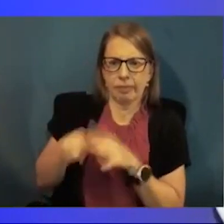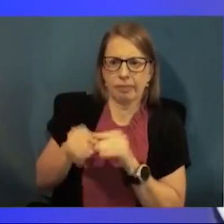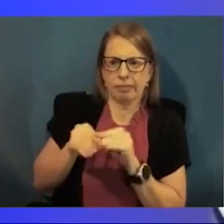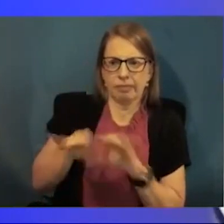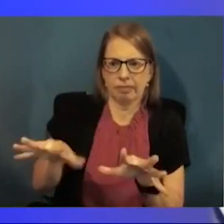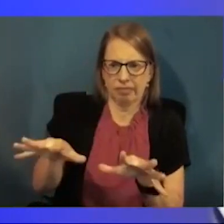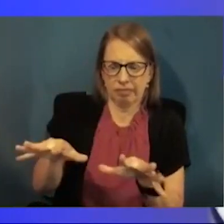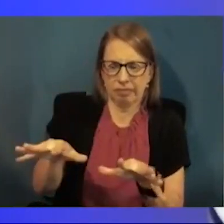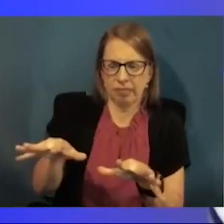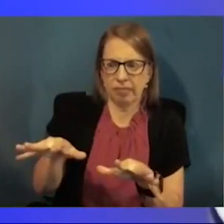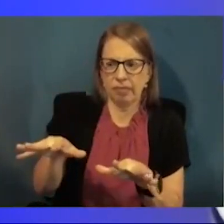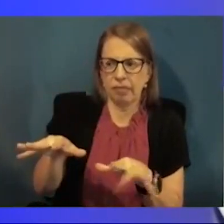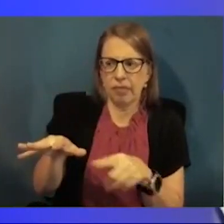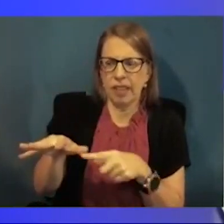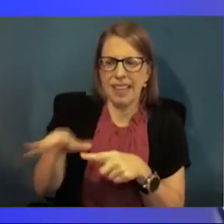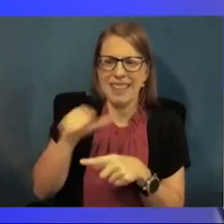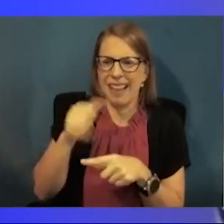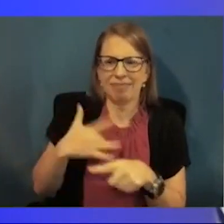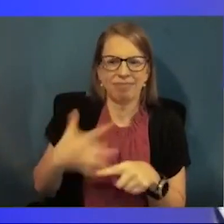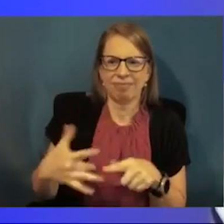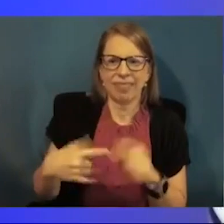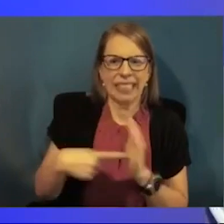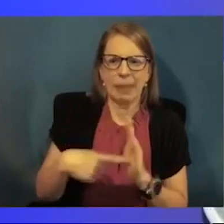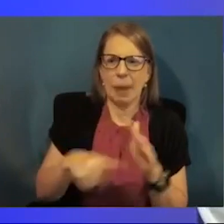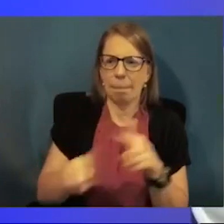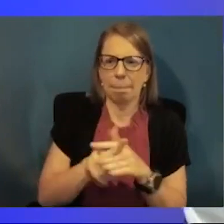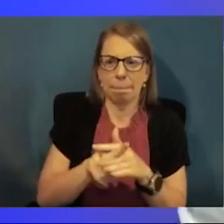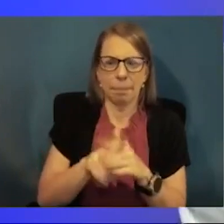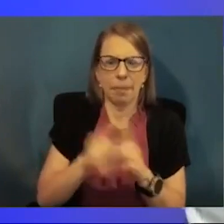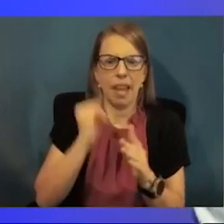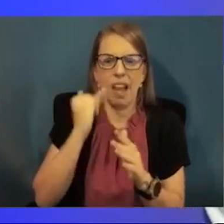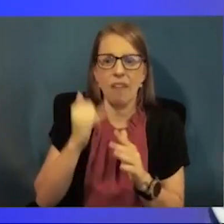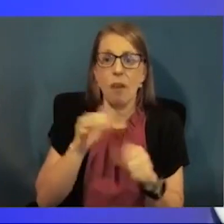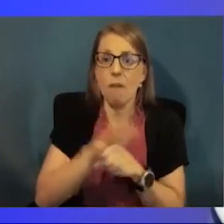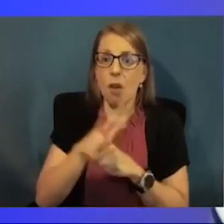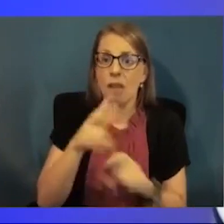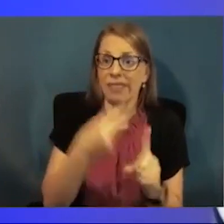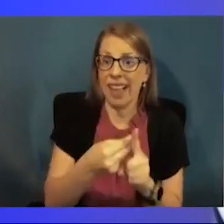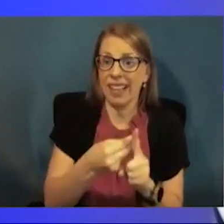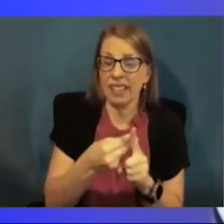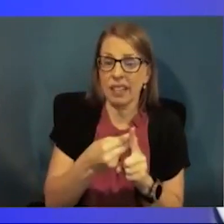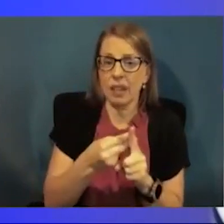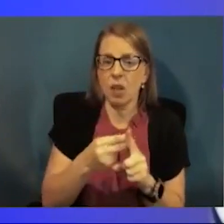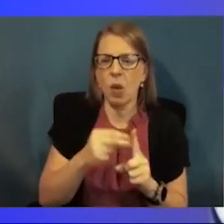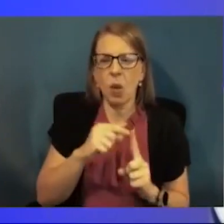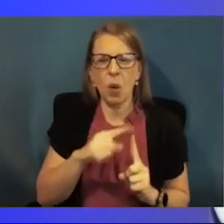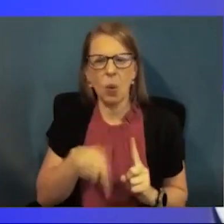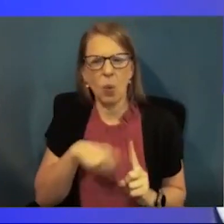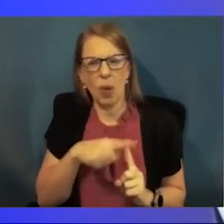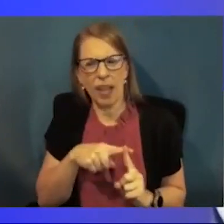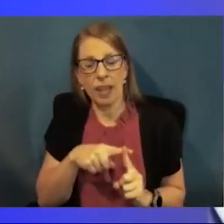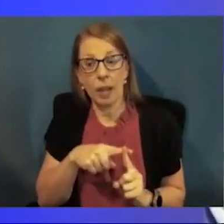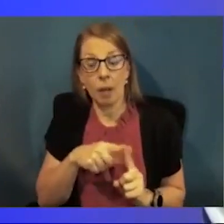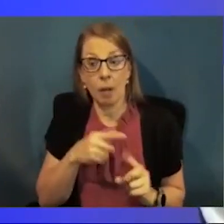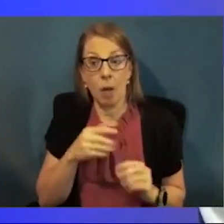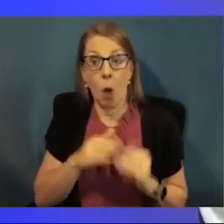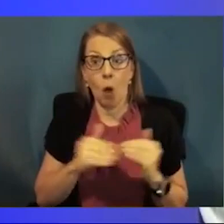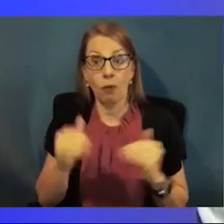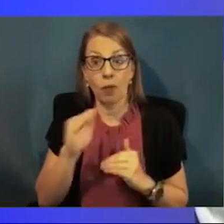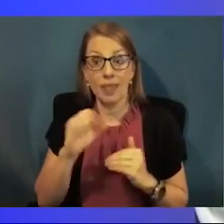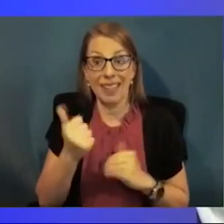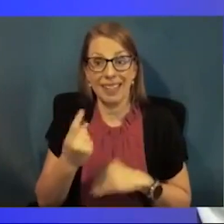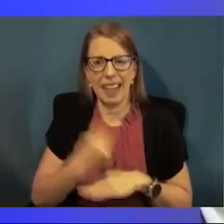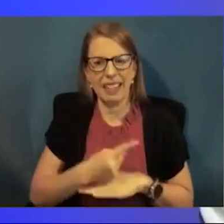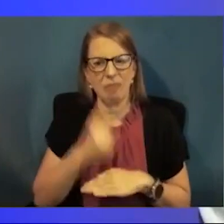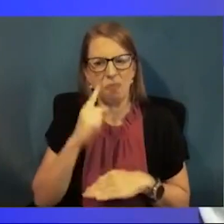symptom. If you're fully vaccinated, depending on how long ago that symptom was, if it was more than 10 days, you're probably okay. If